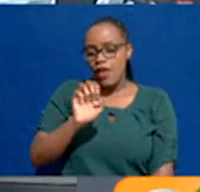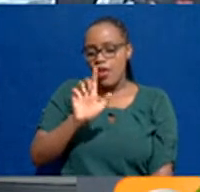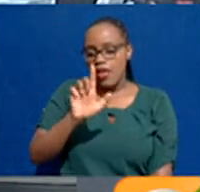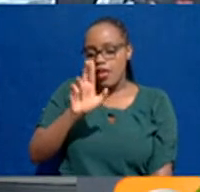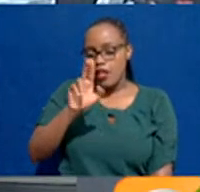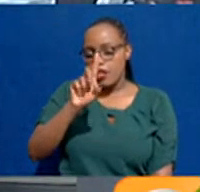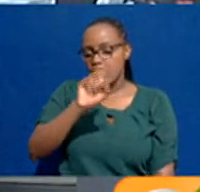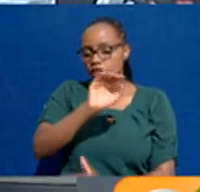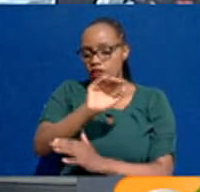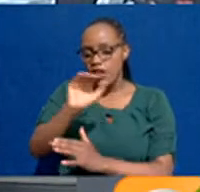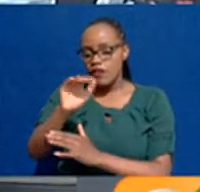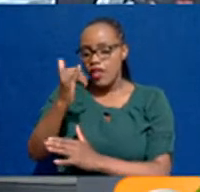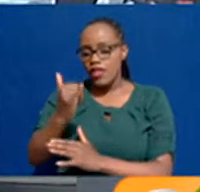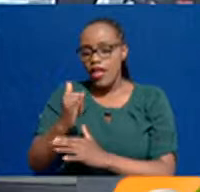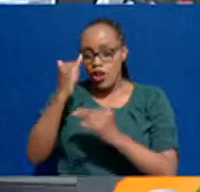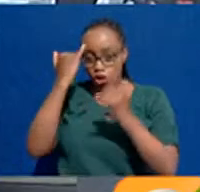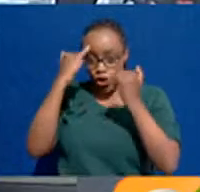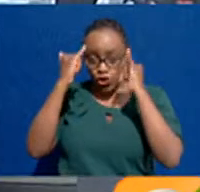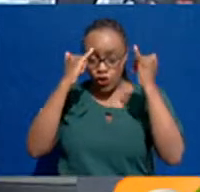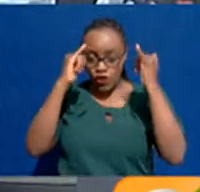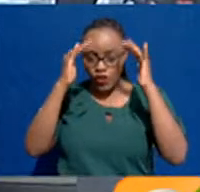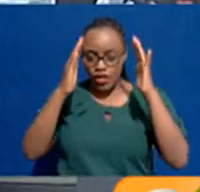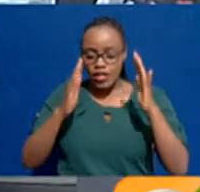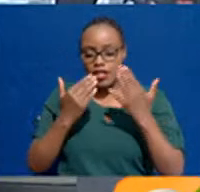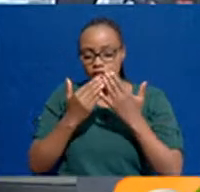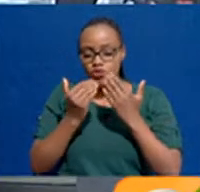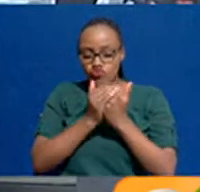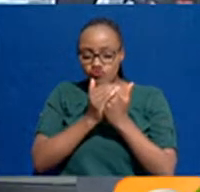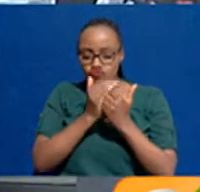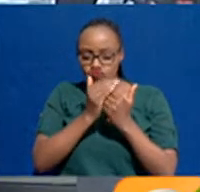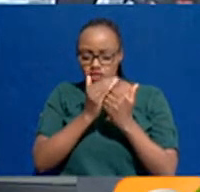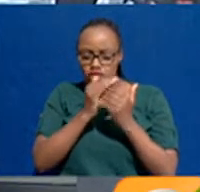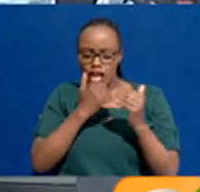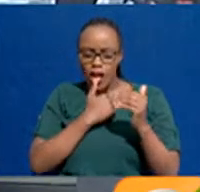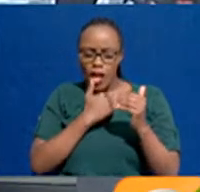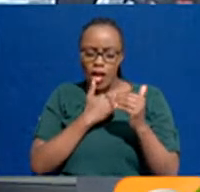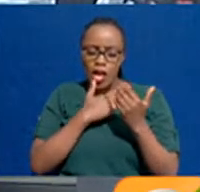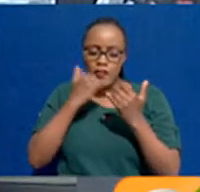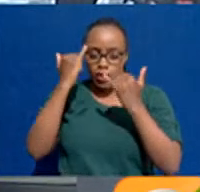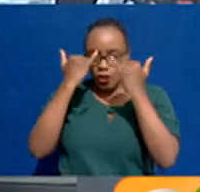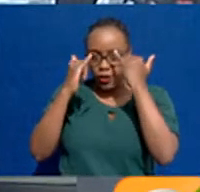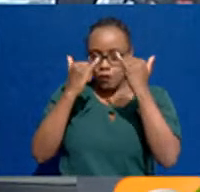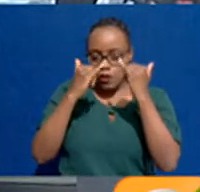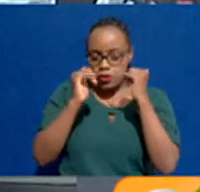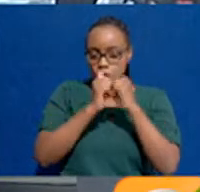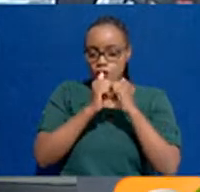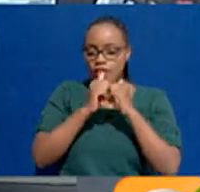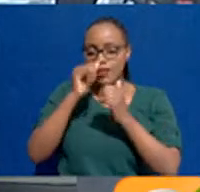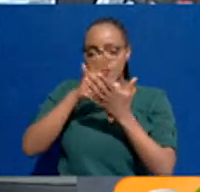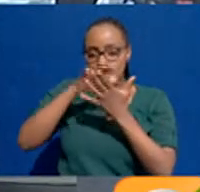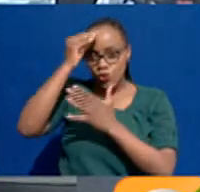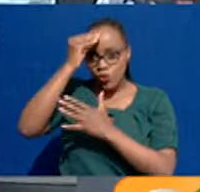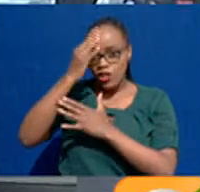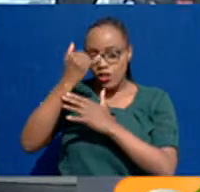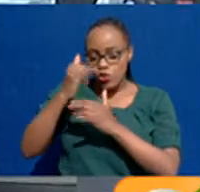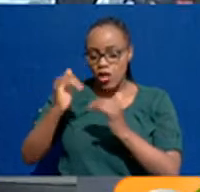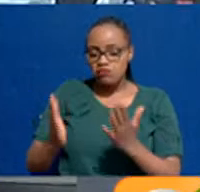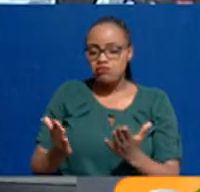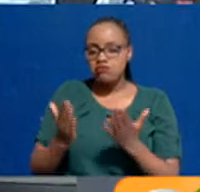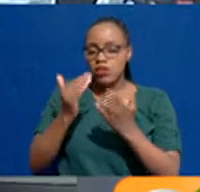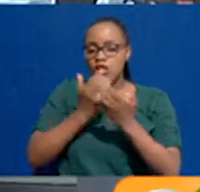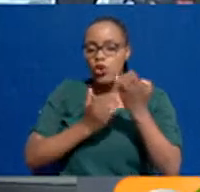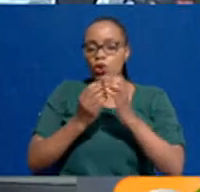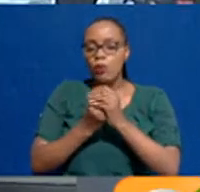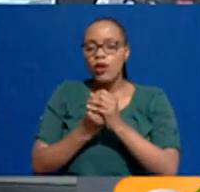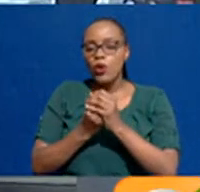called upon by young innovators to nurture a culture of innovation amongst learners in order to accelerate economic growth